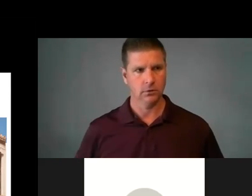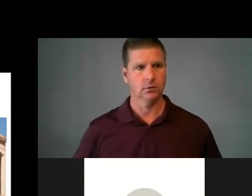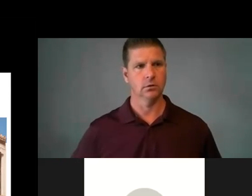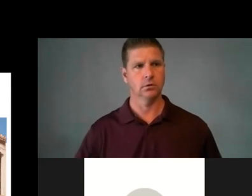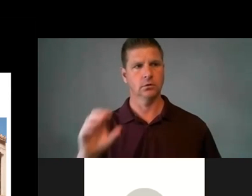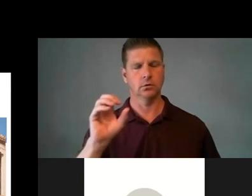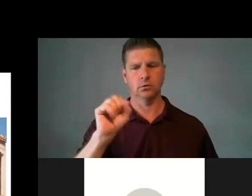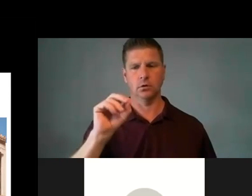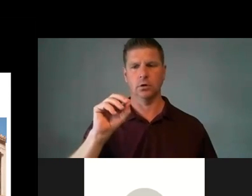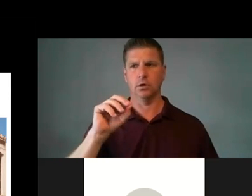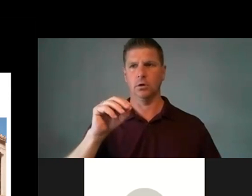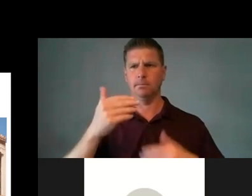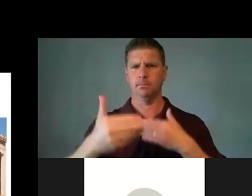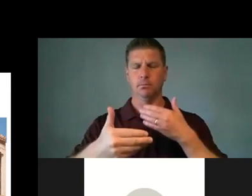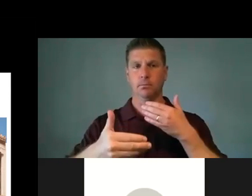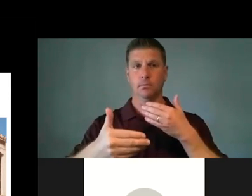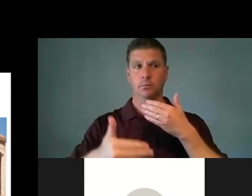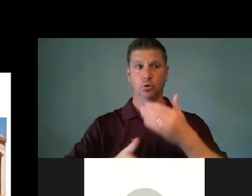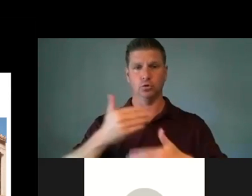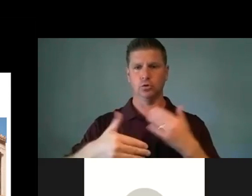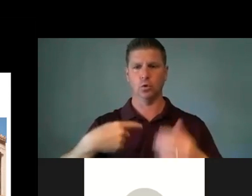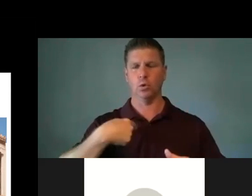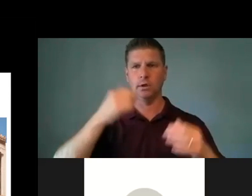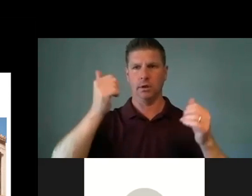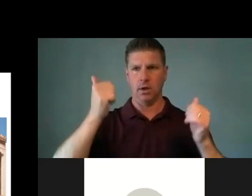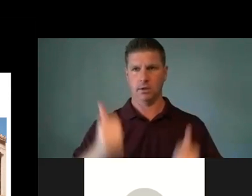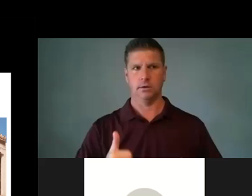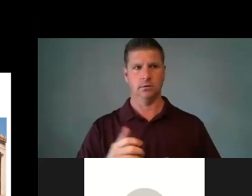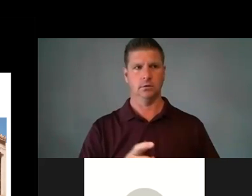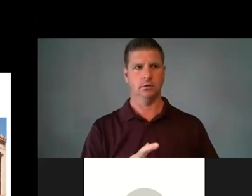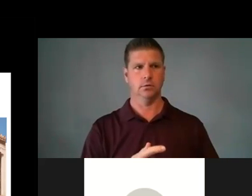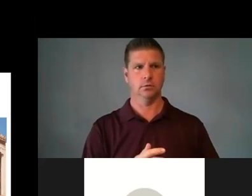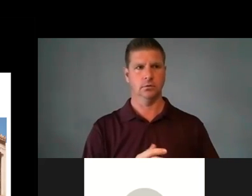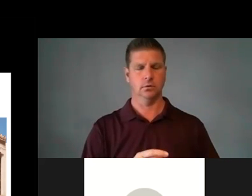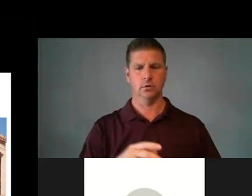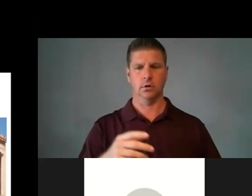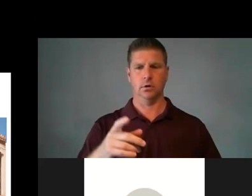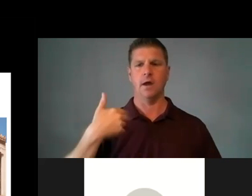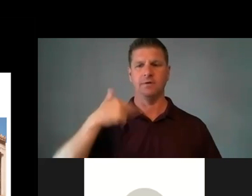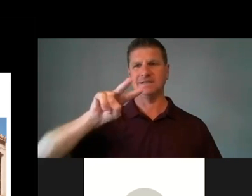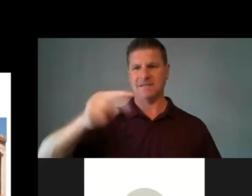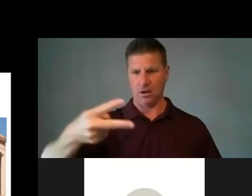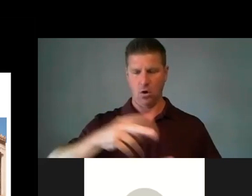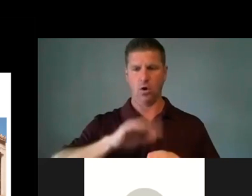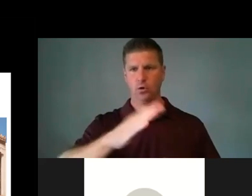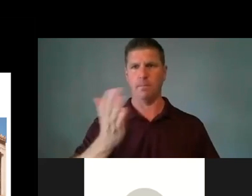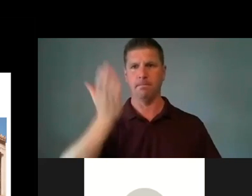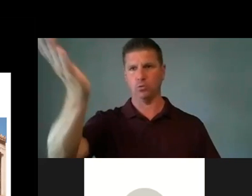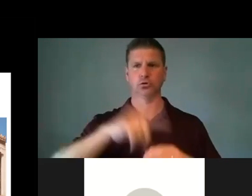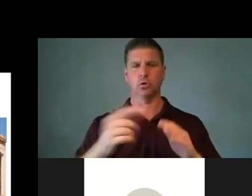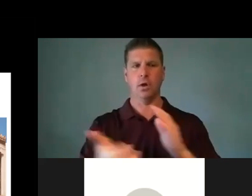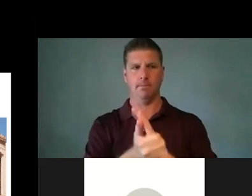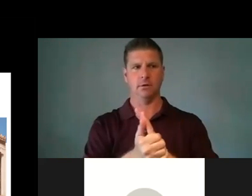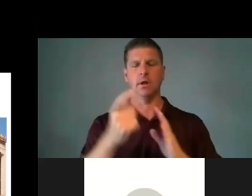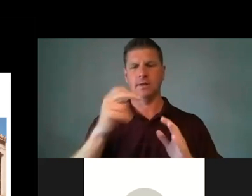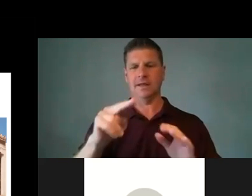So procedurally, I think we can entertain a second on your motion to amend and then continue